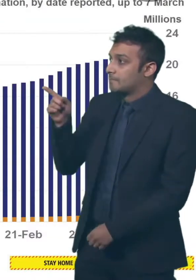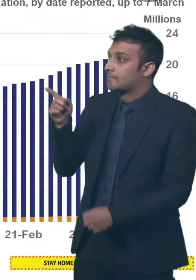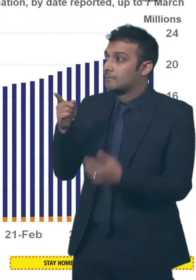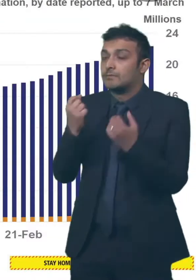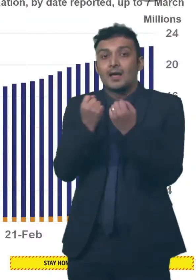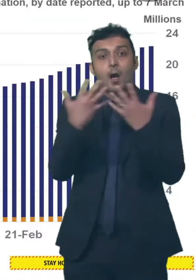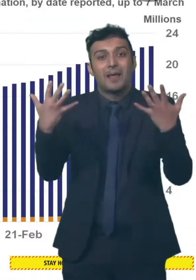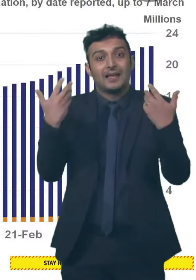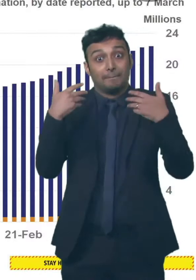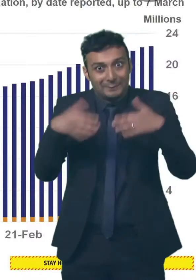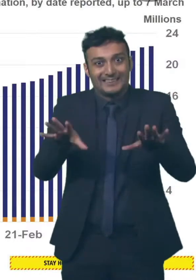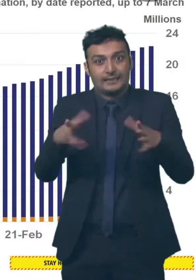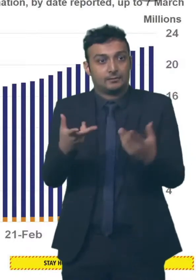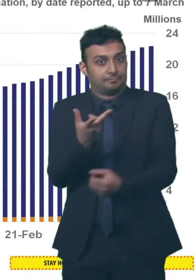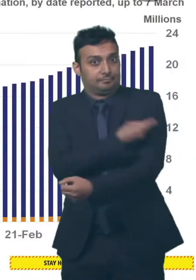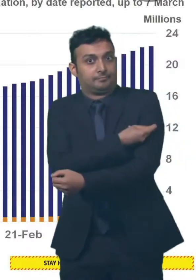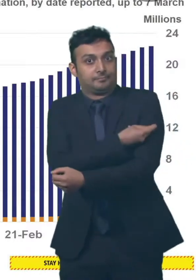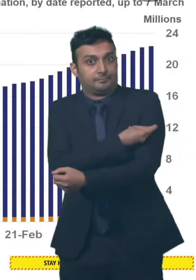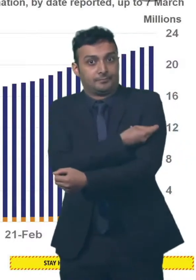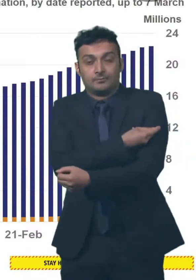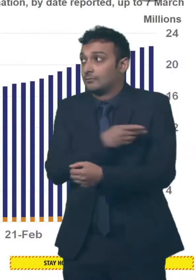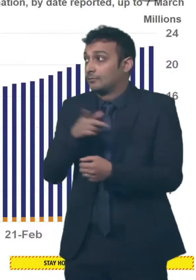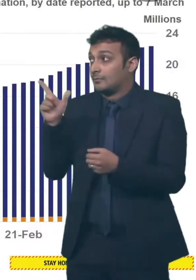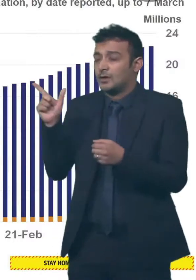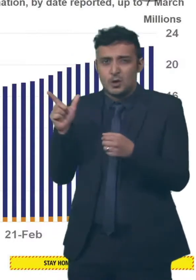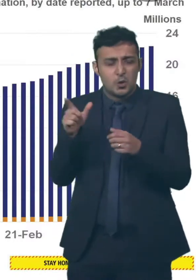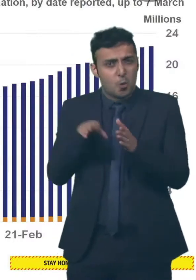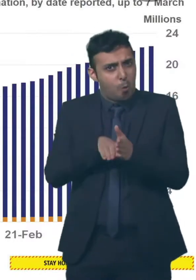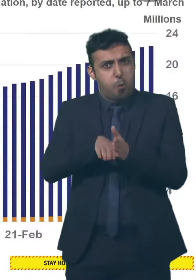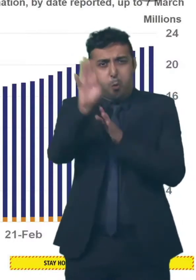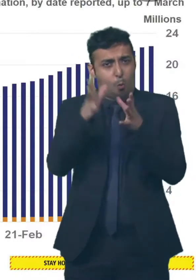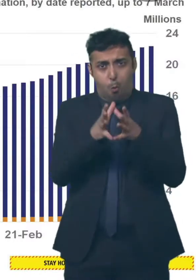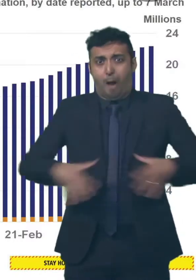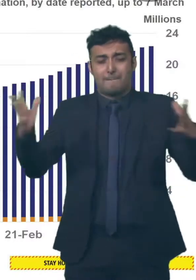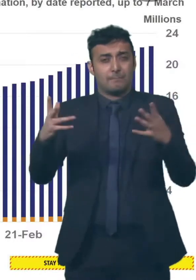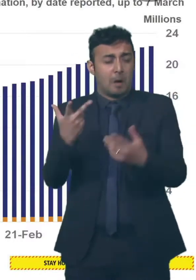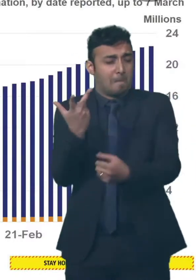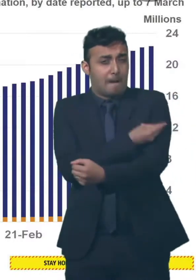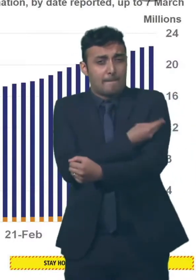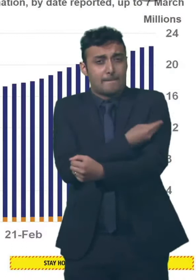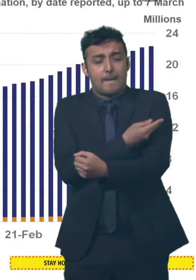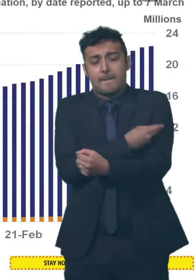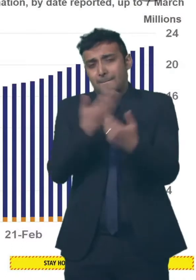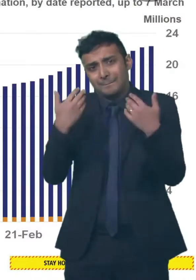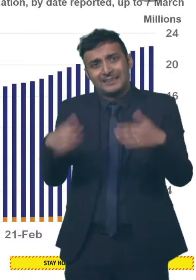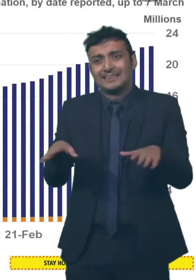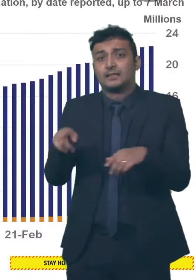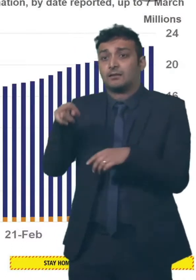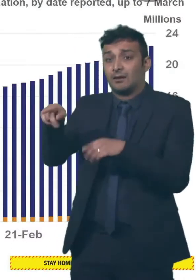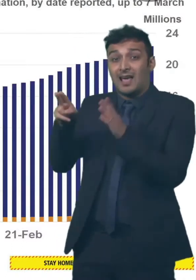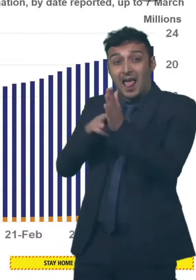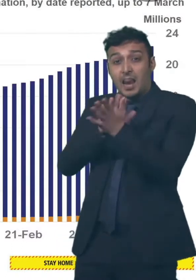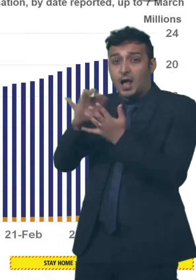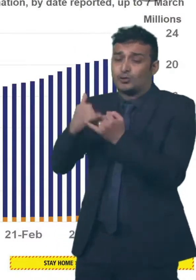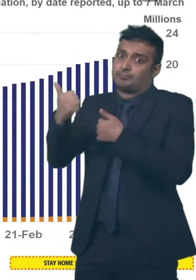huge numbers and extremely fast progress thanks to colleagues, particularly in the NHS, but right around the country in local authorities and